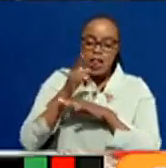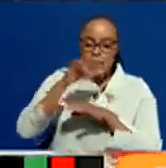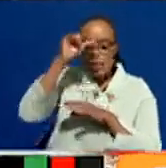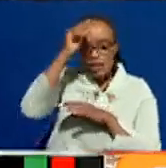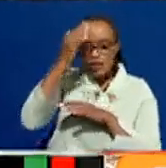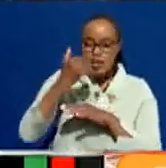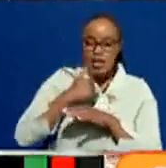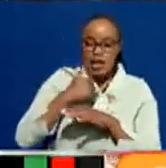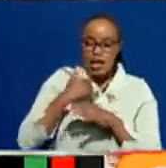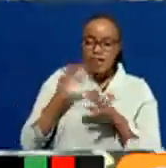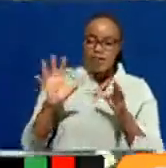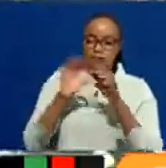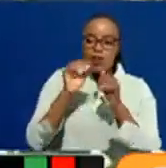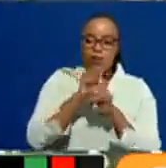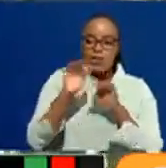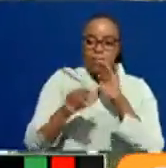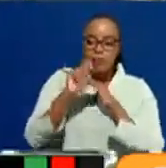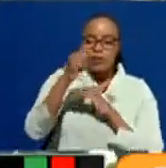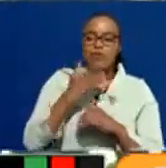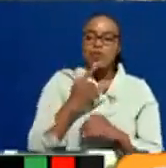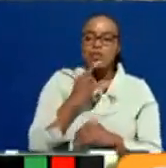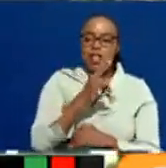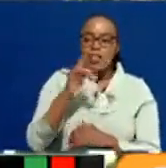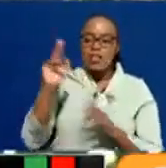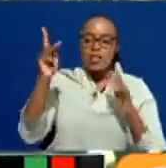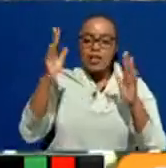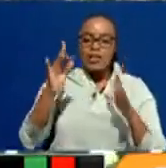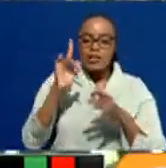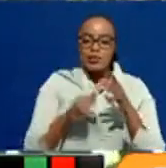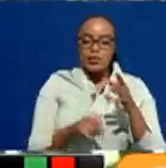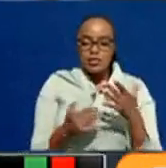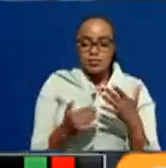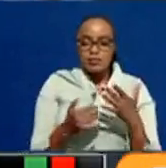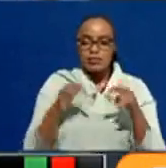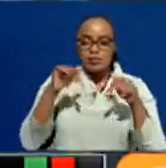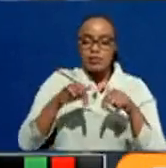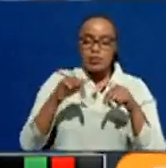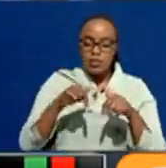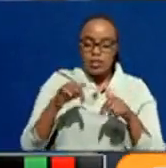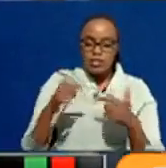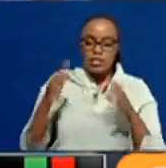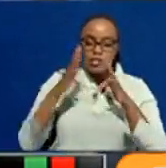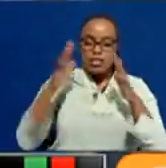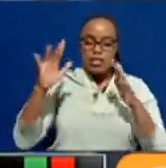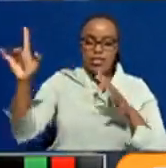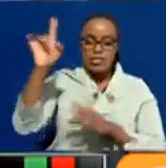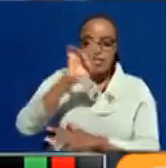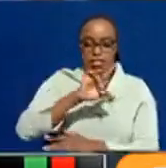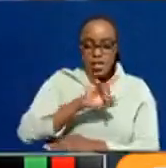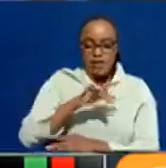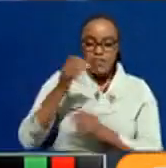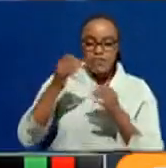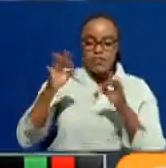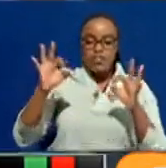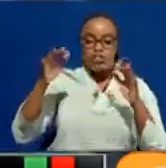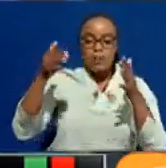for their links to DP Ruto. I want to tell the people of Kenya that today is a great day. Freedom